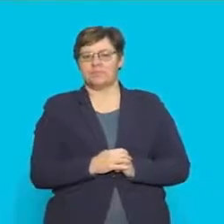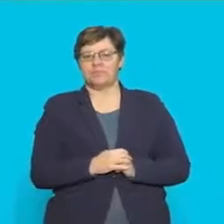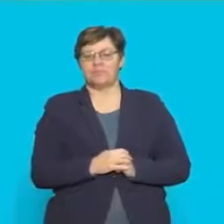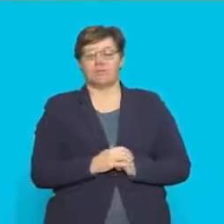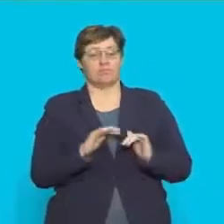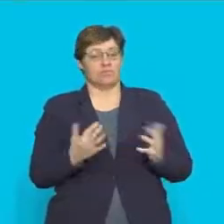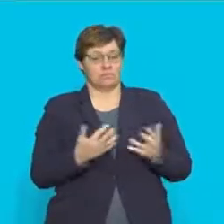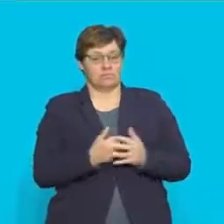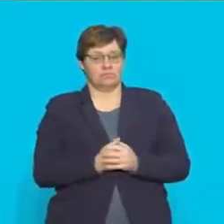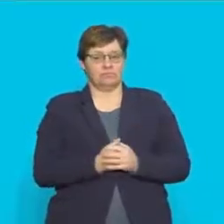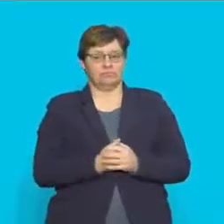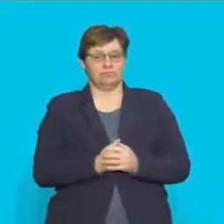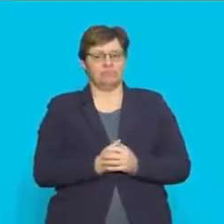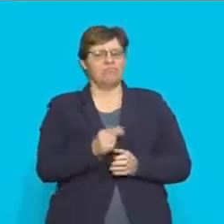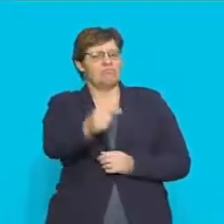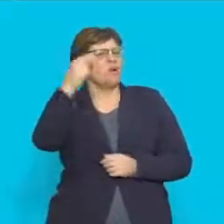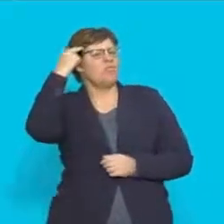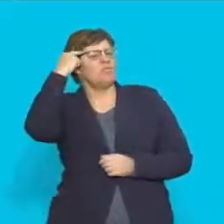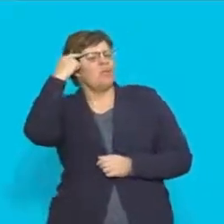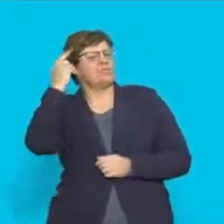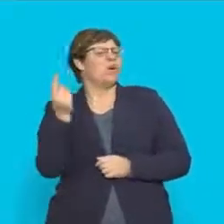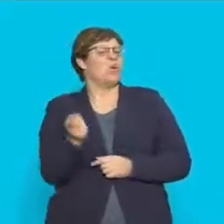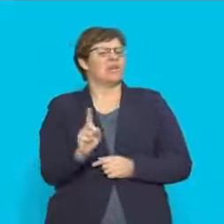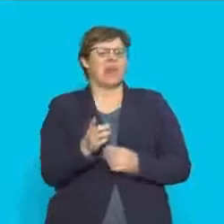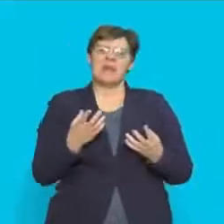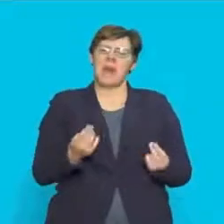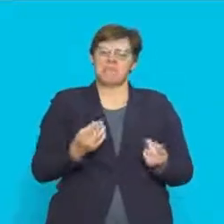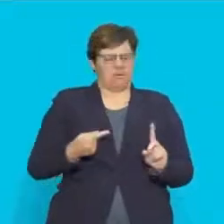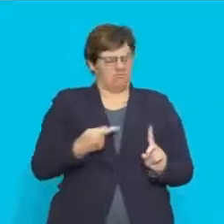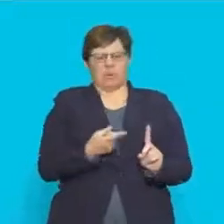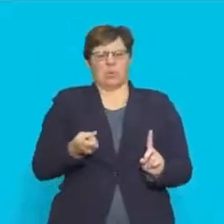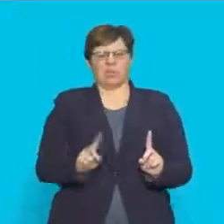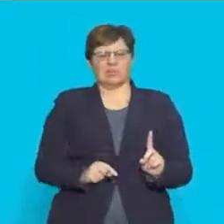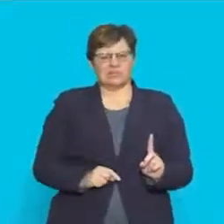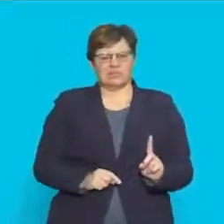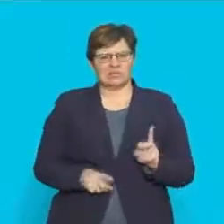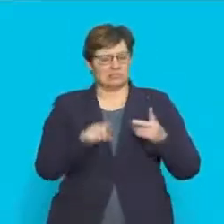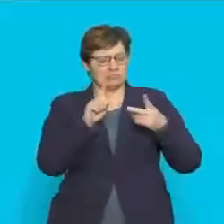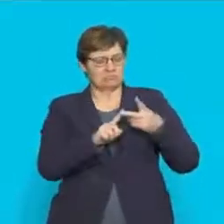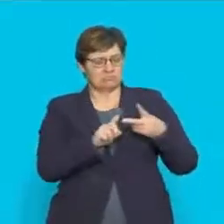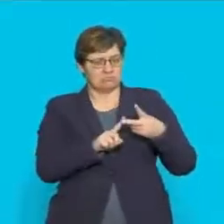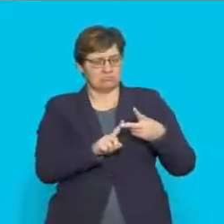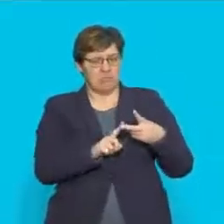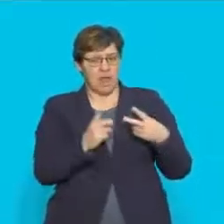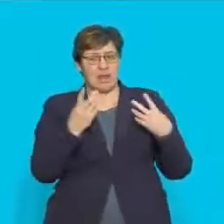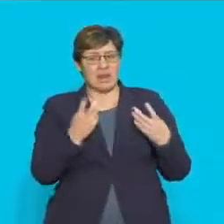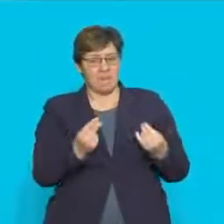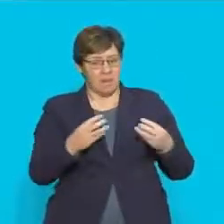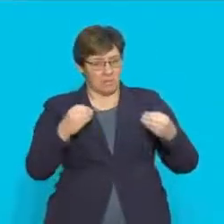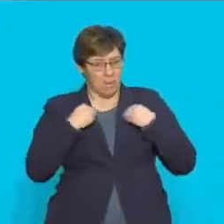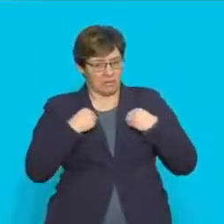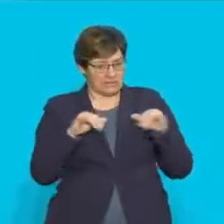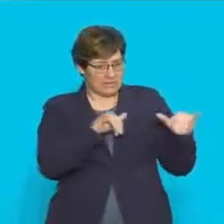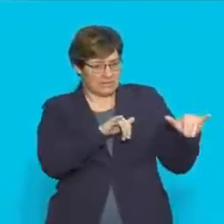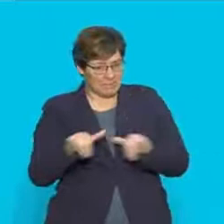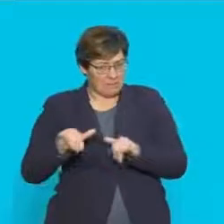So, have you ever thought about what is a number? Also, do all numbers have the same properties, right? And